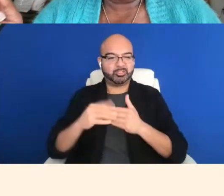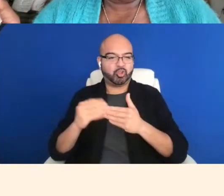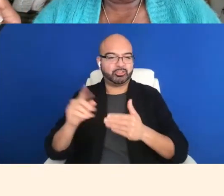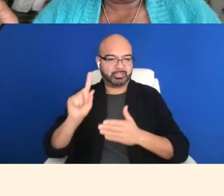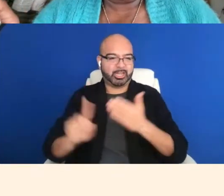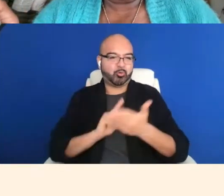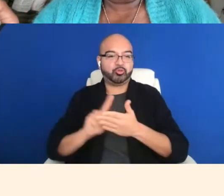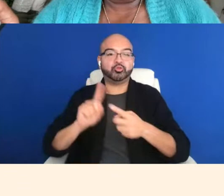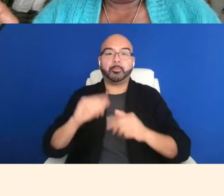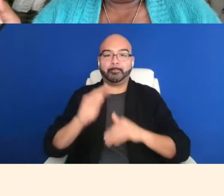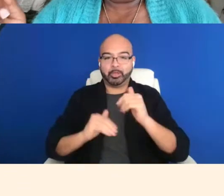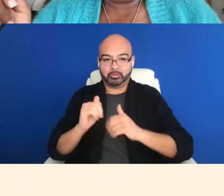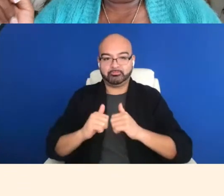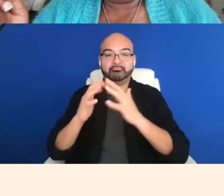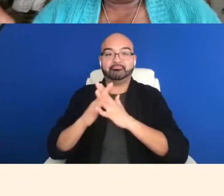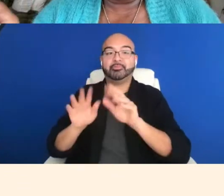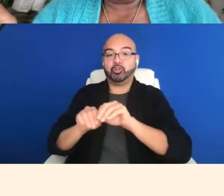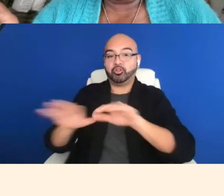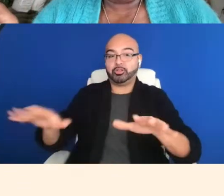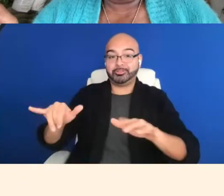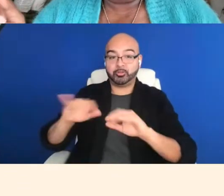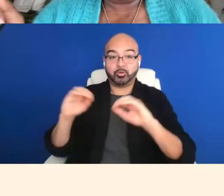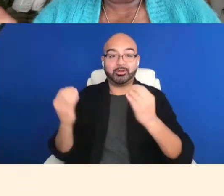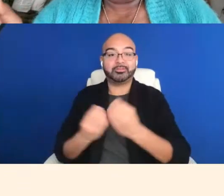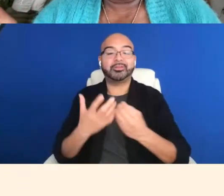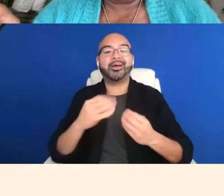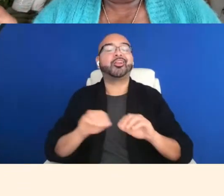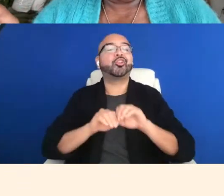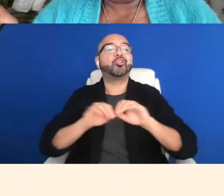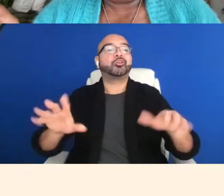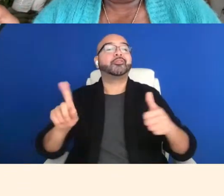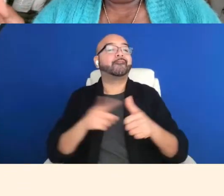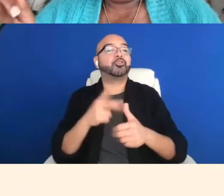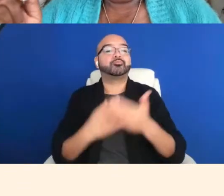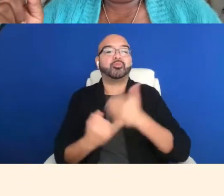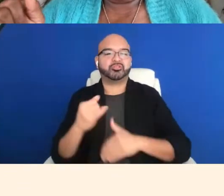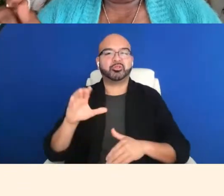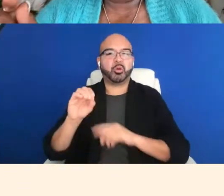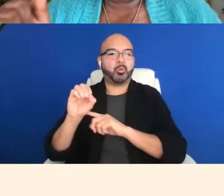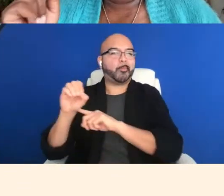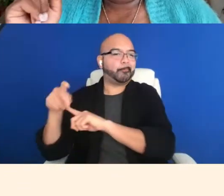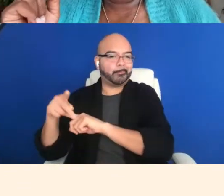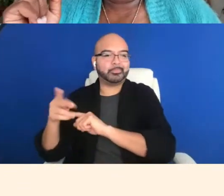launch this organization and launch our very first project, Co-op 789,